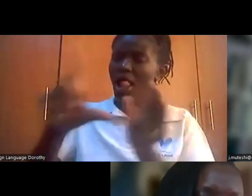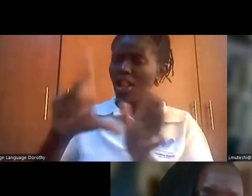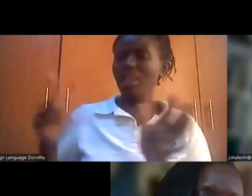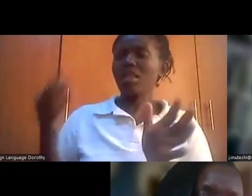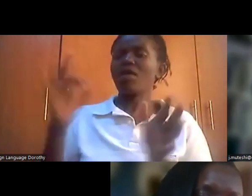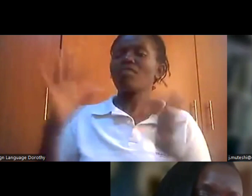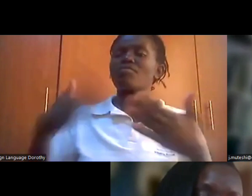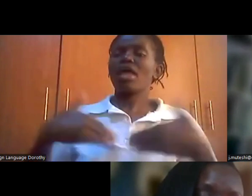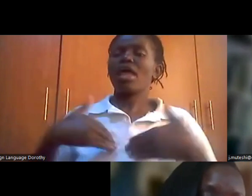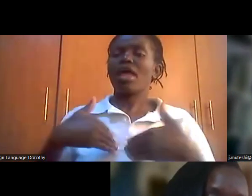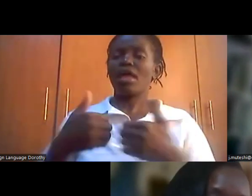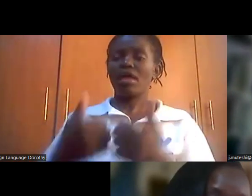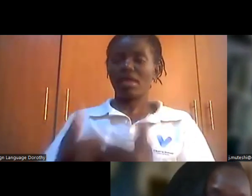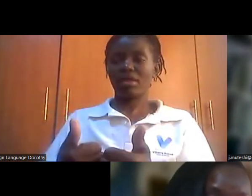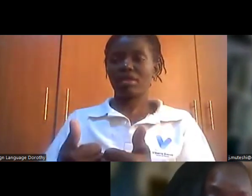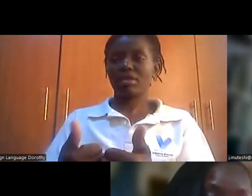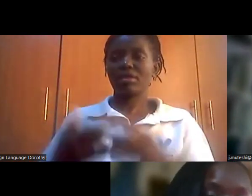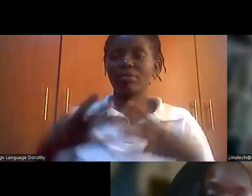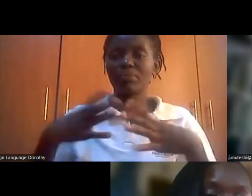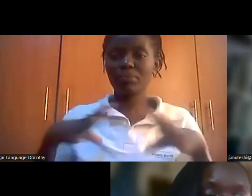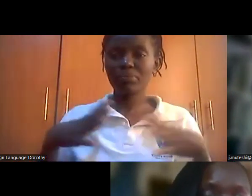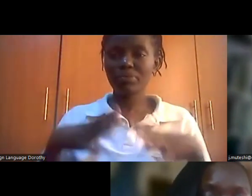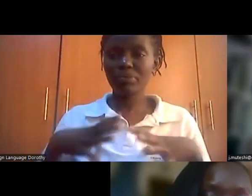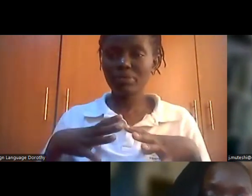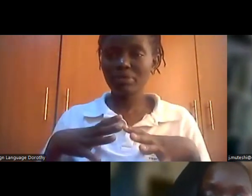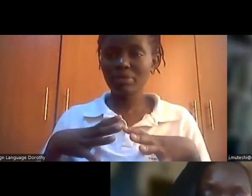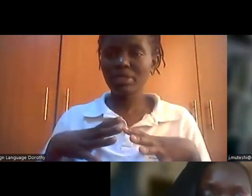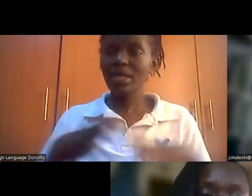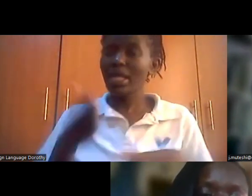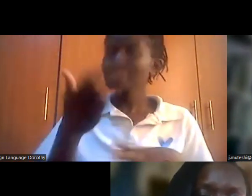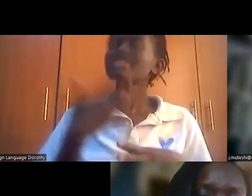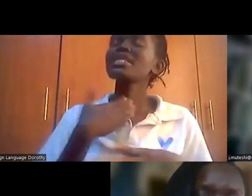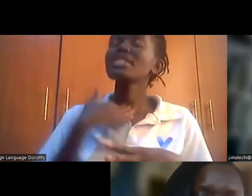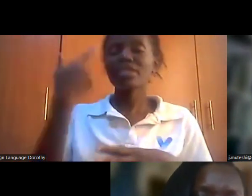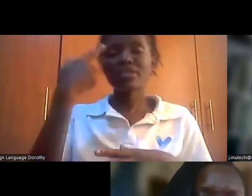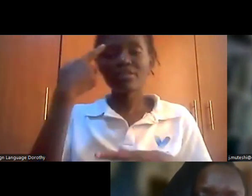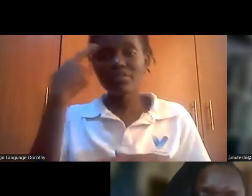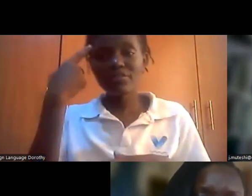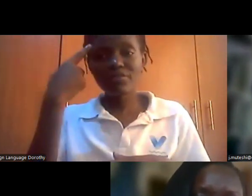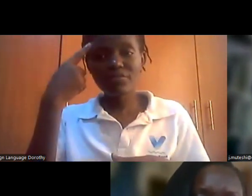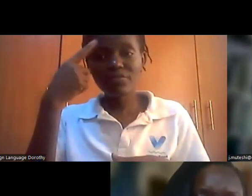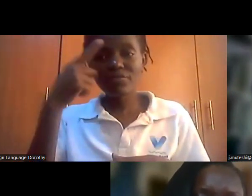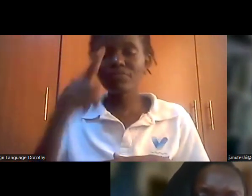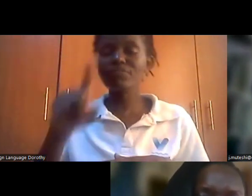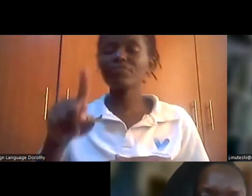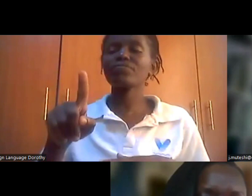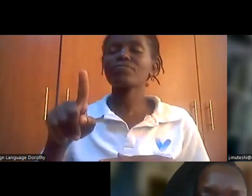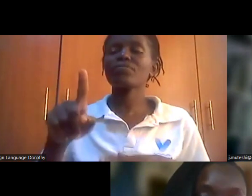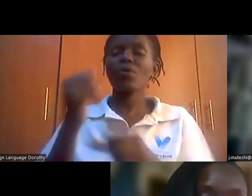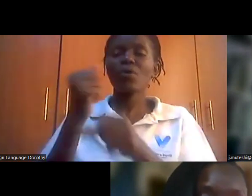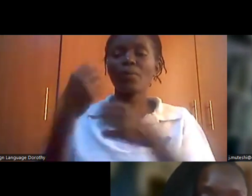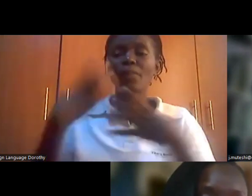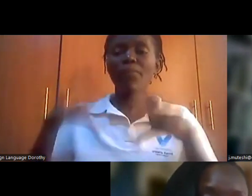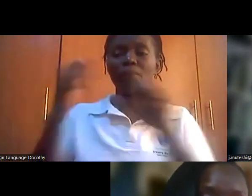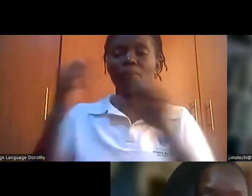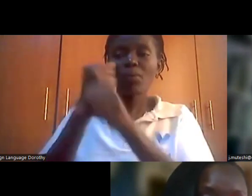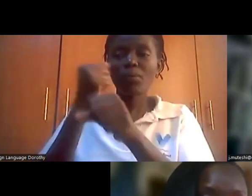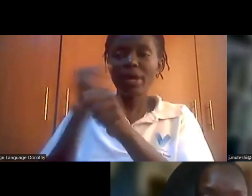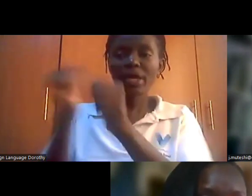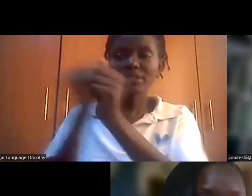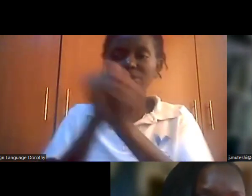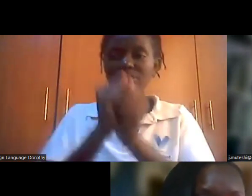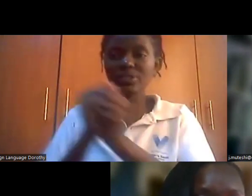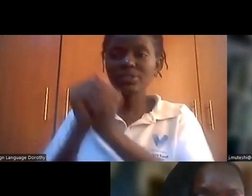first thing that I want to put here is that there is need for a multi-stakeholder collaboration to address access of